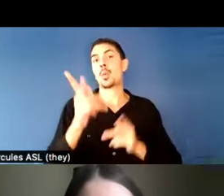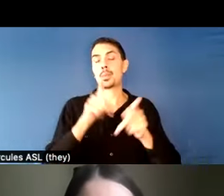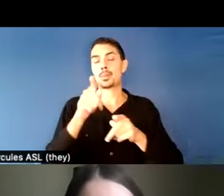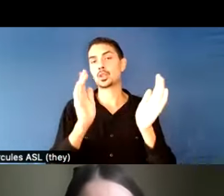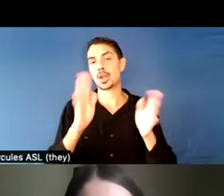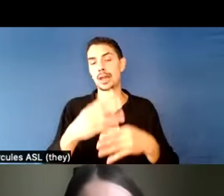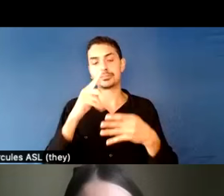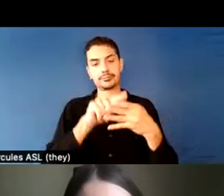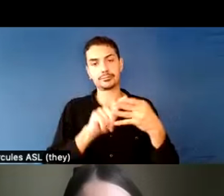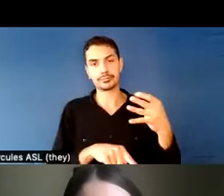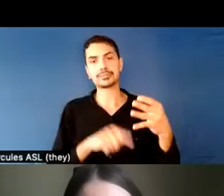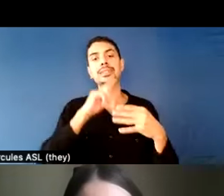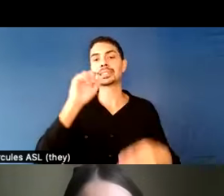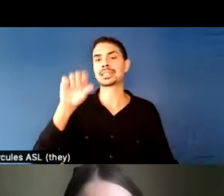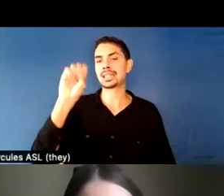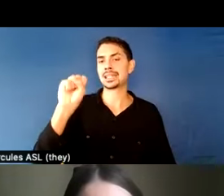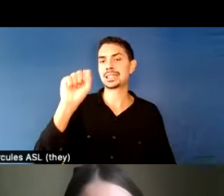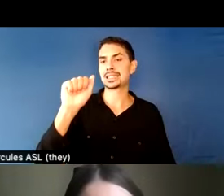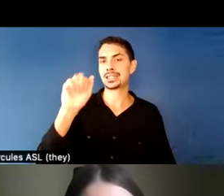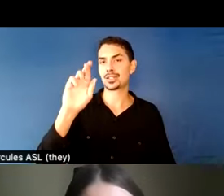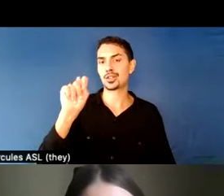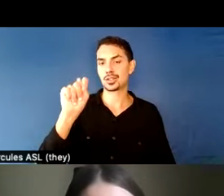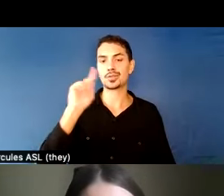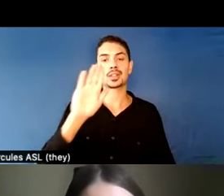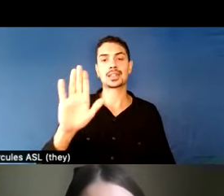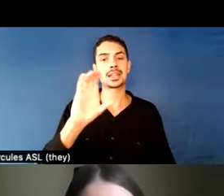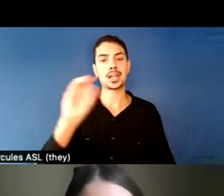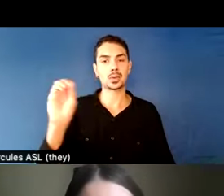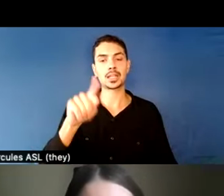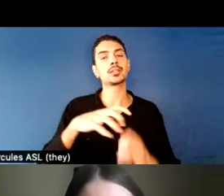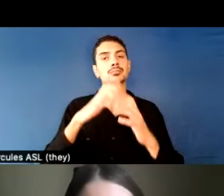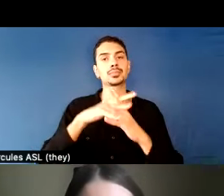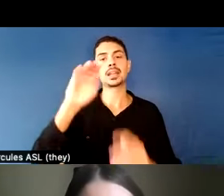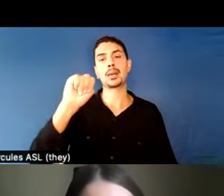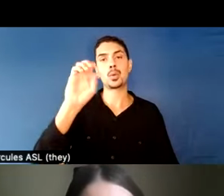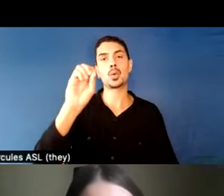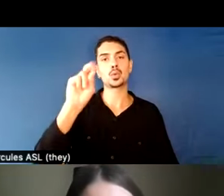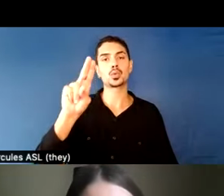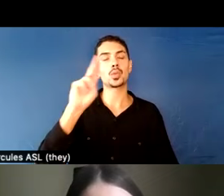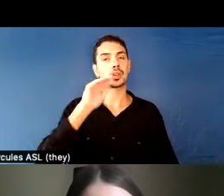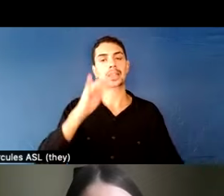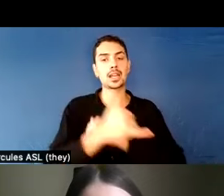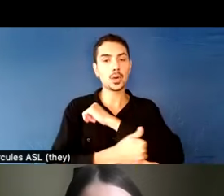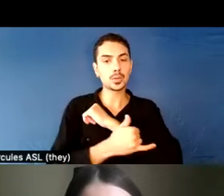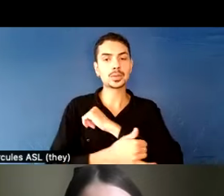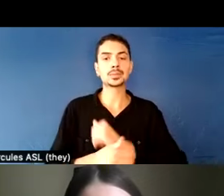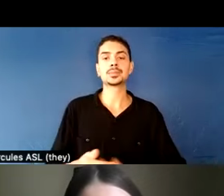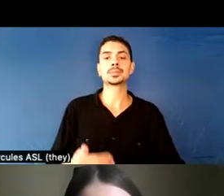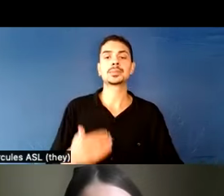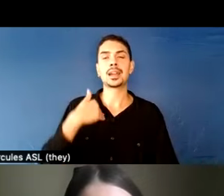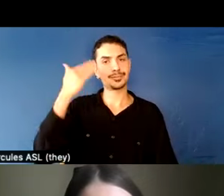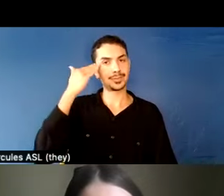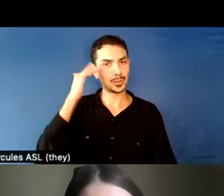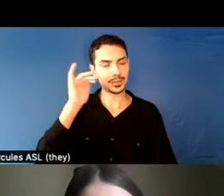Somebody wrote the SART MOU for their county and as well as developed a county CCR, mildly familiar as an